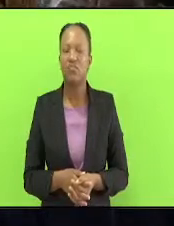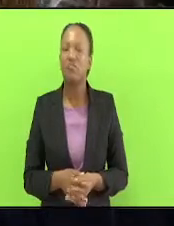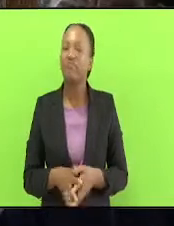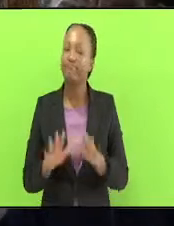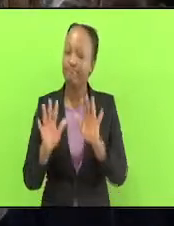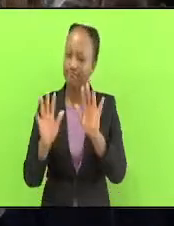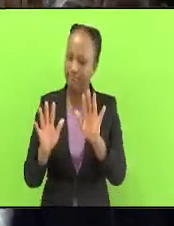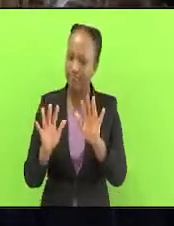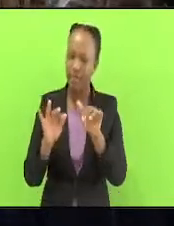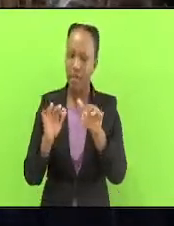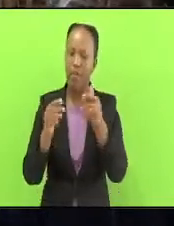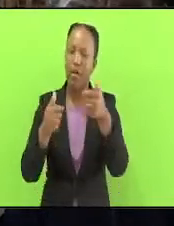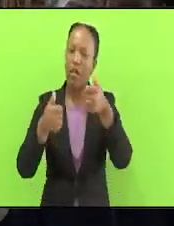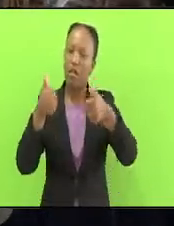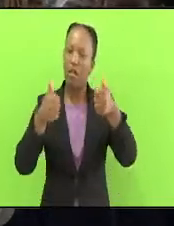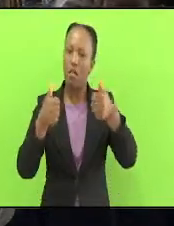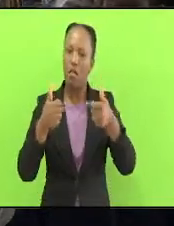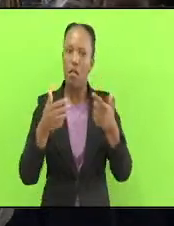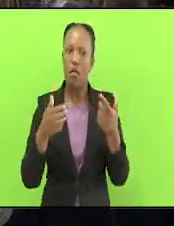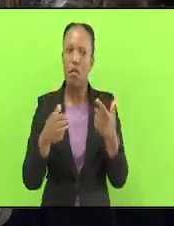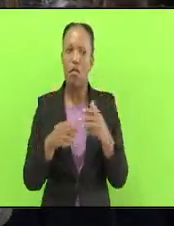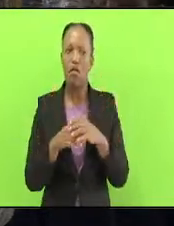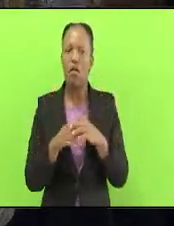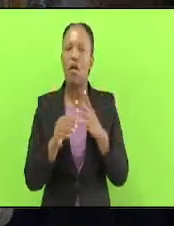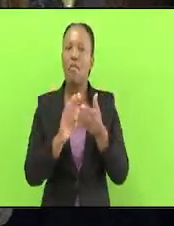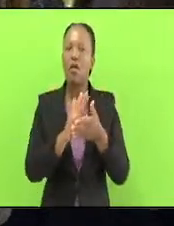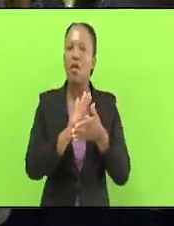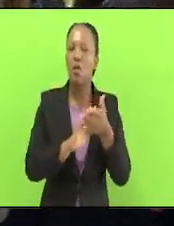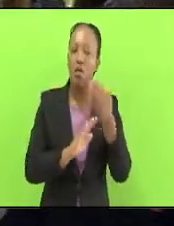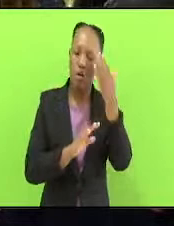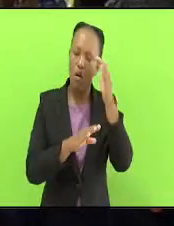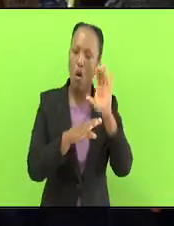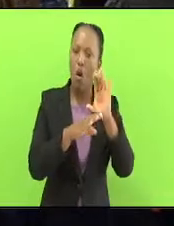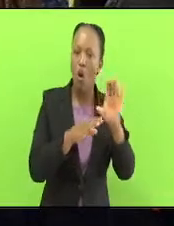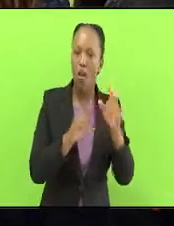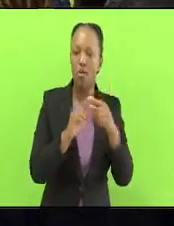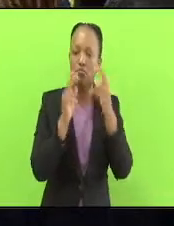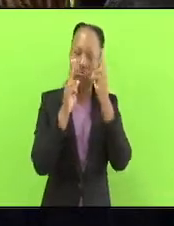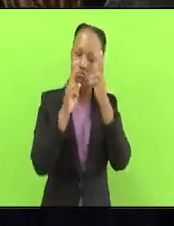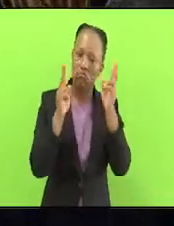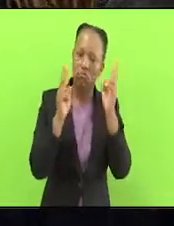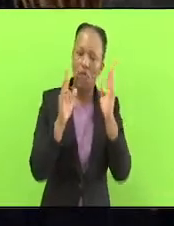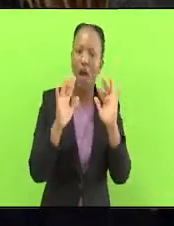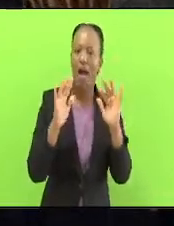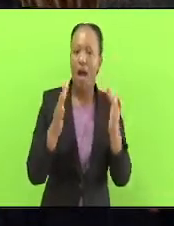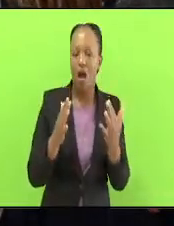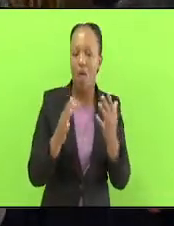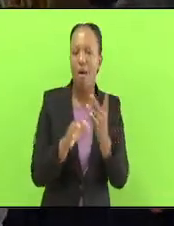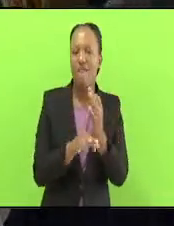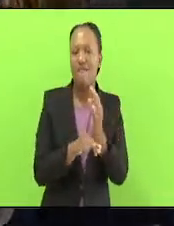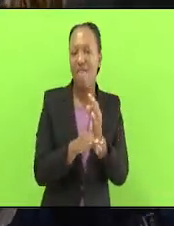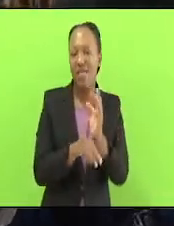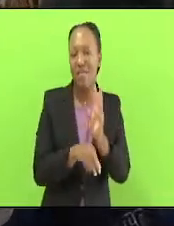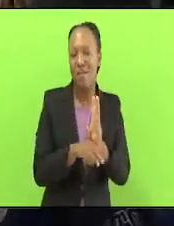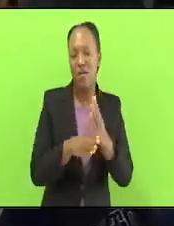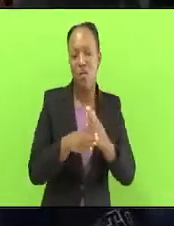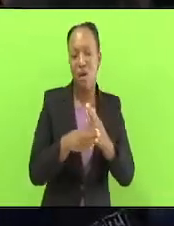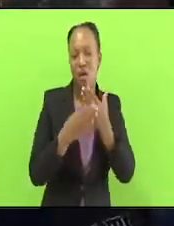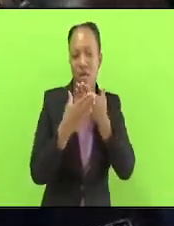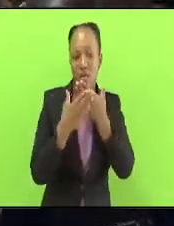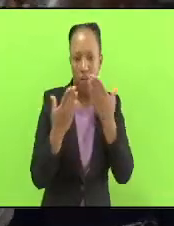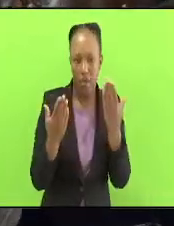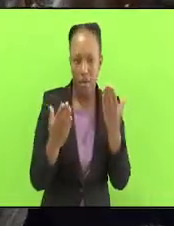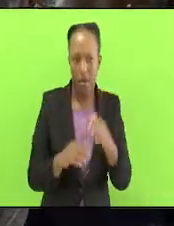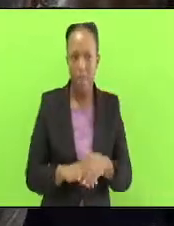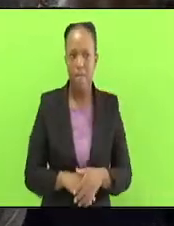Bagolo ke go yang college papa ka le mama ka ba sa bereke. How am I going to go to the And then university they or tell